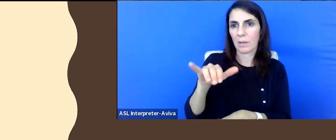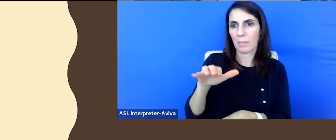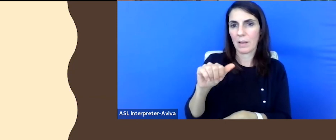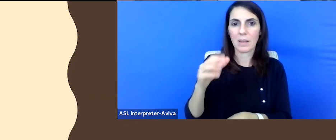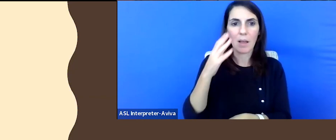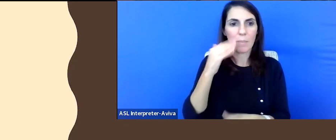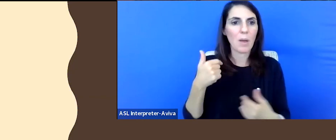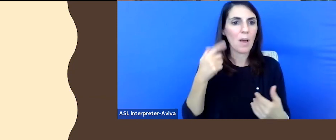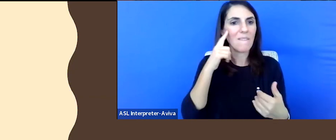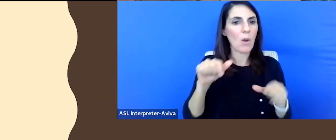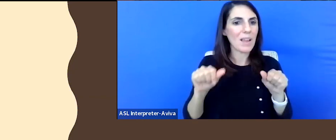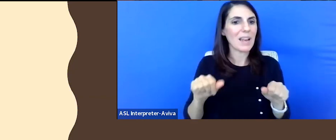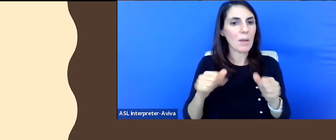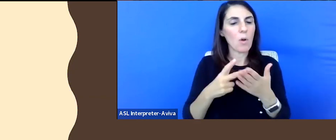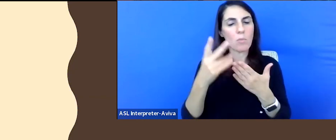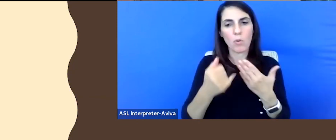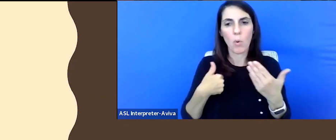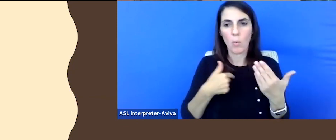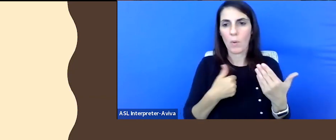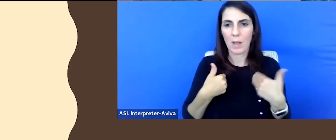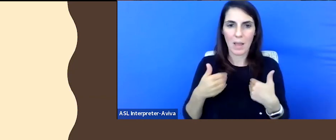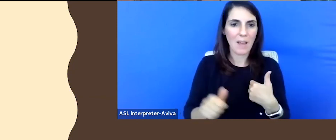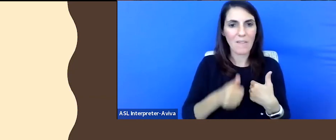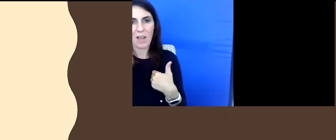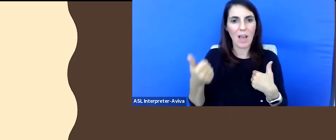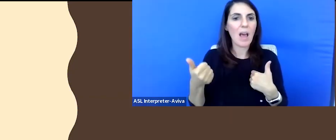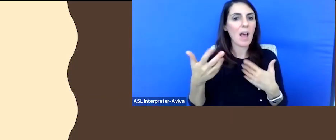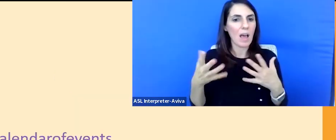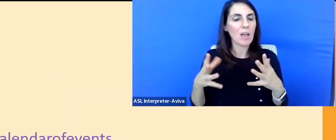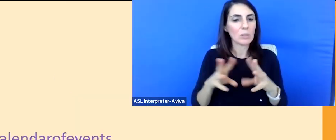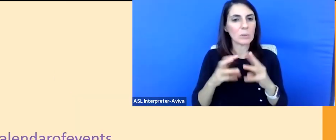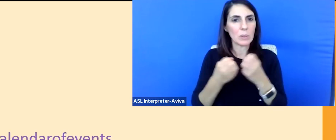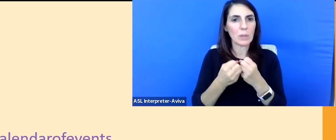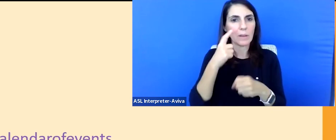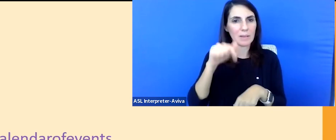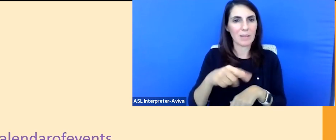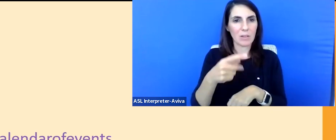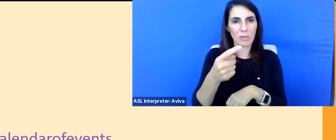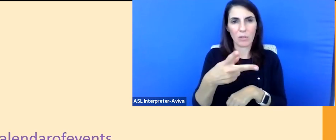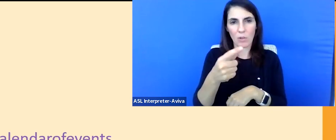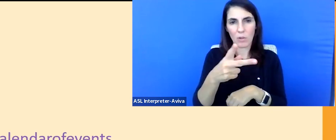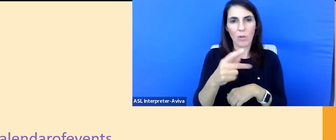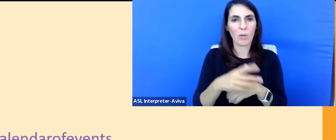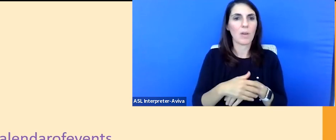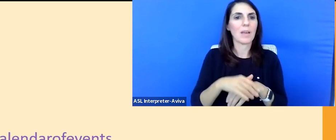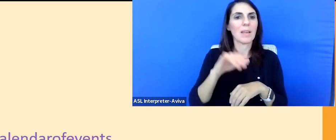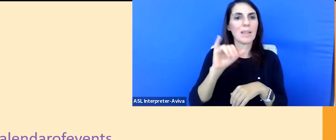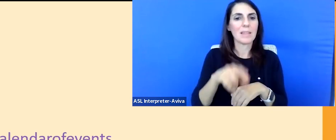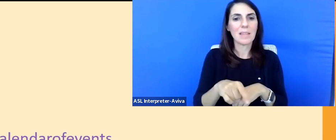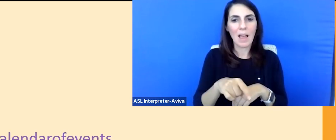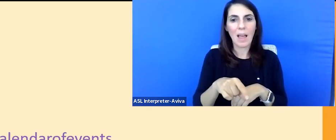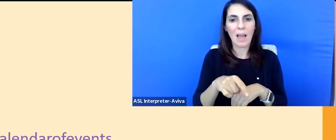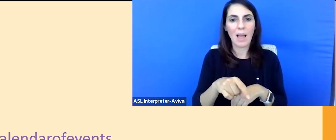project, another workshop coming up this Thursday. It's going to be a Med Talk, and it's going to be